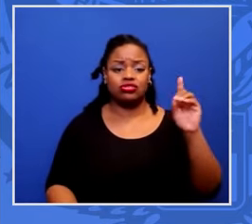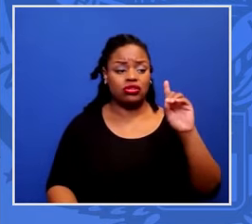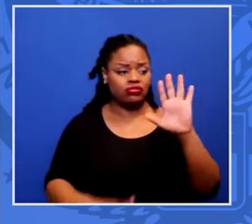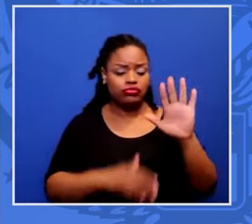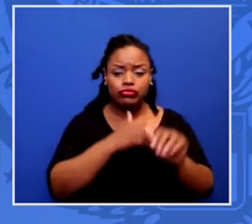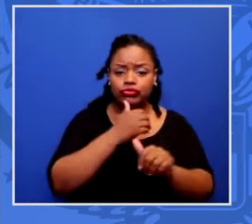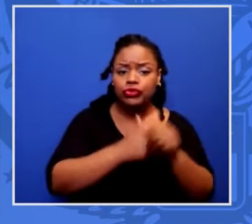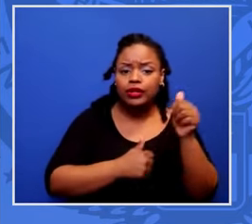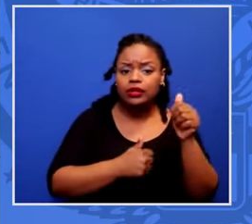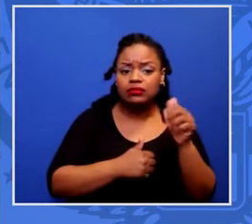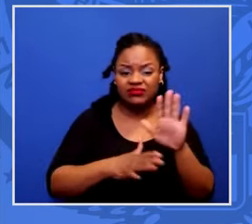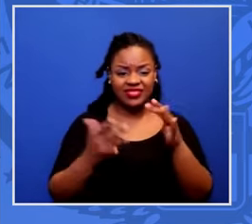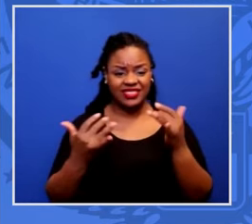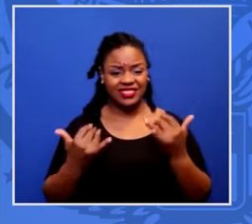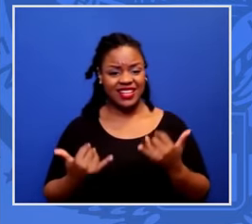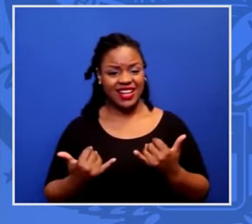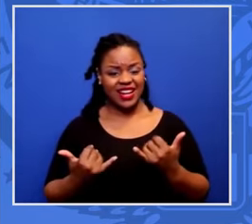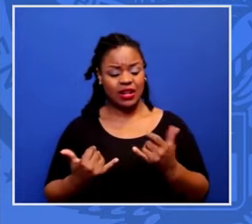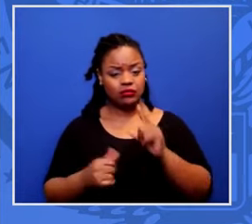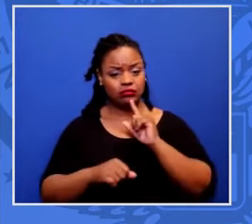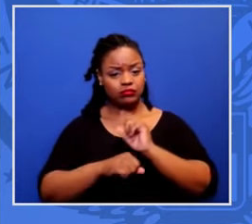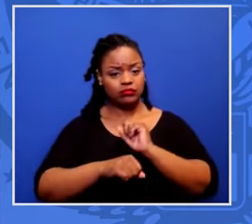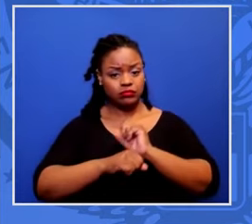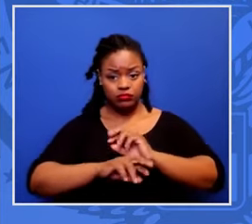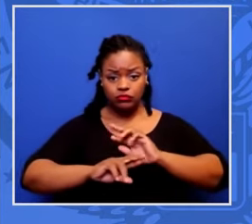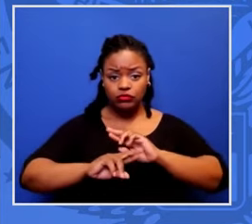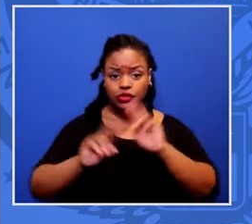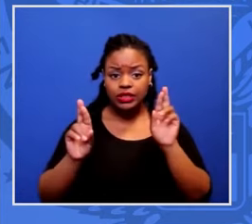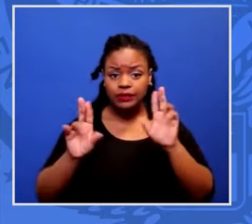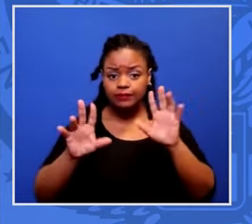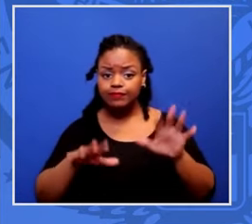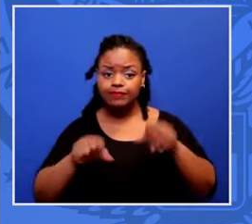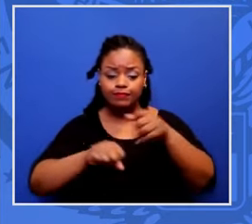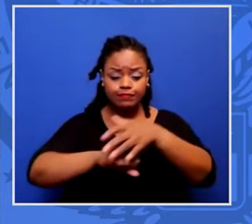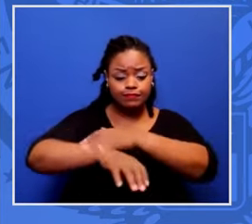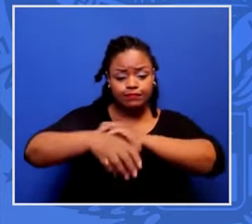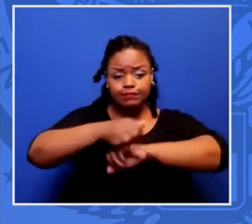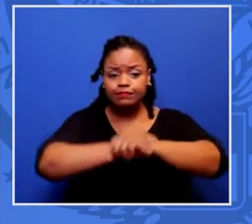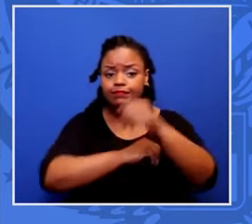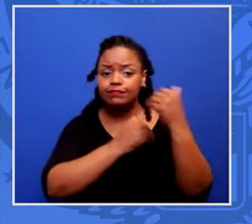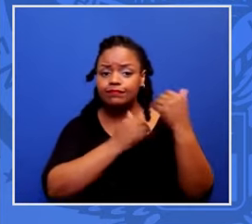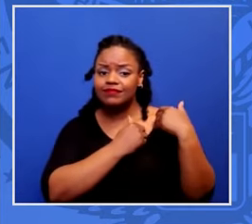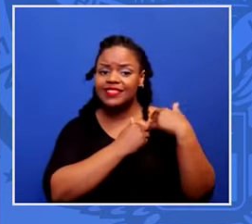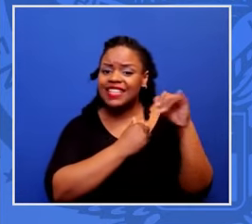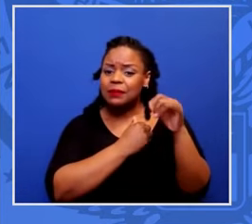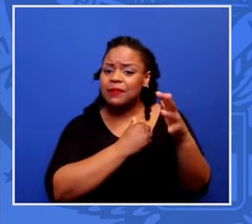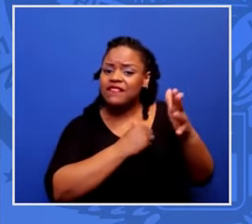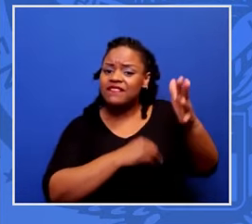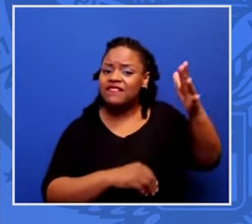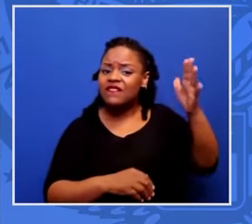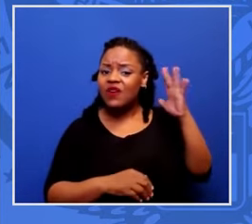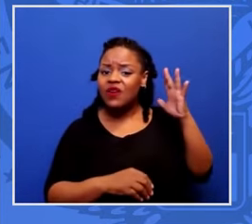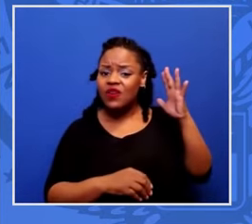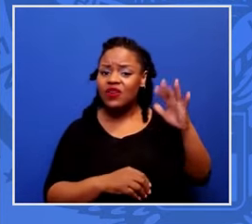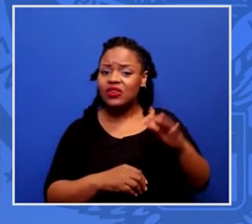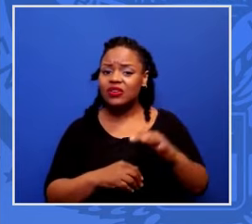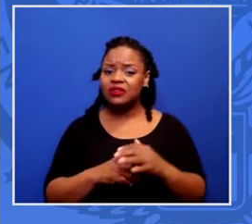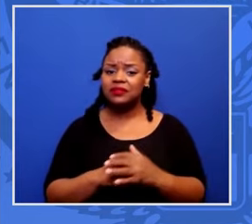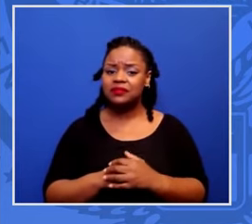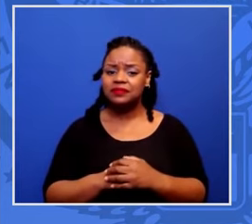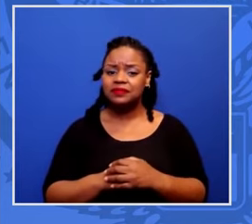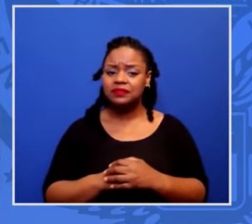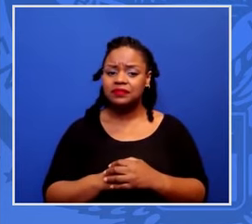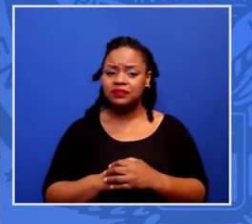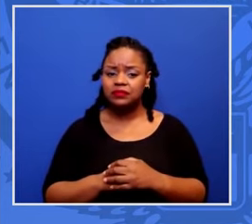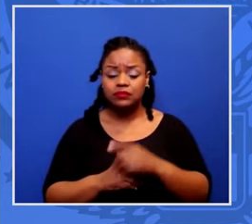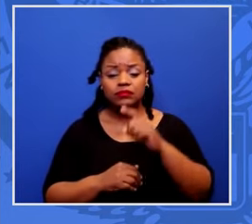we meet the moment like our forebears have? I believe we must, and I believe we will.